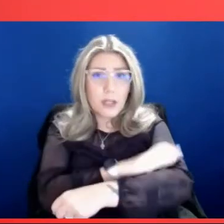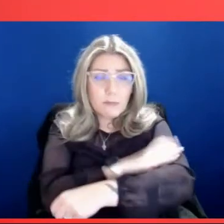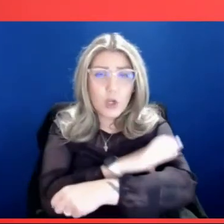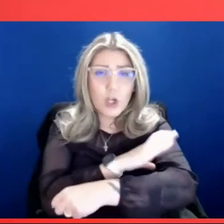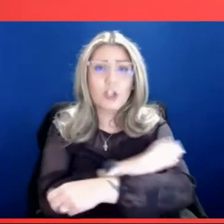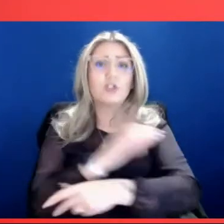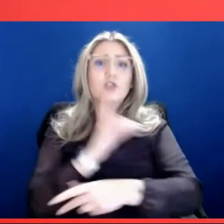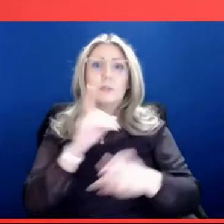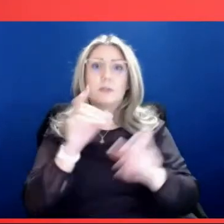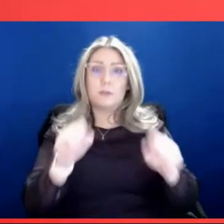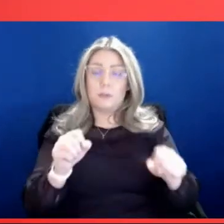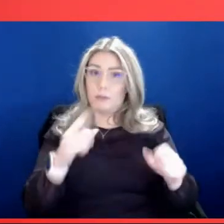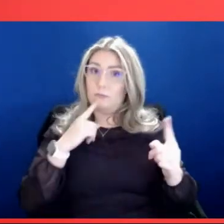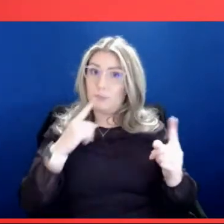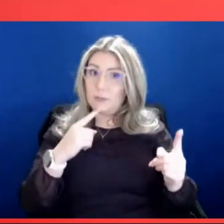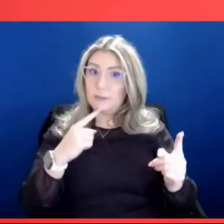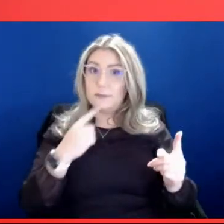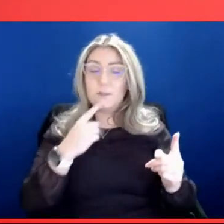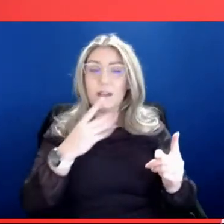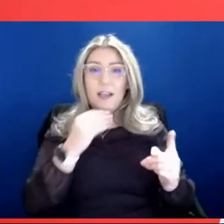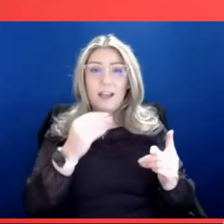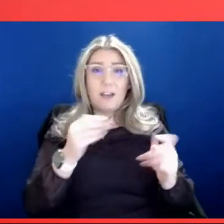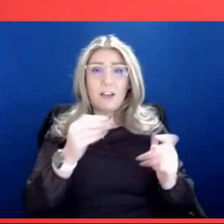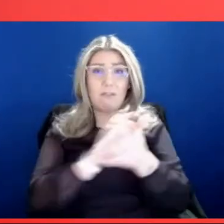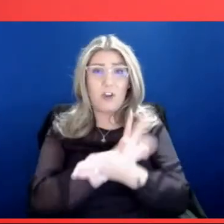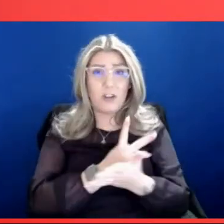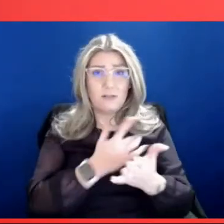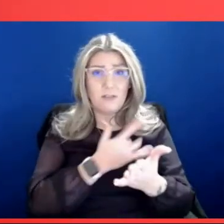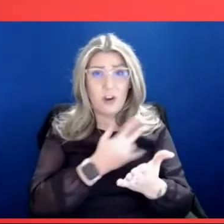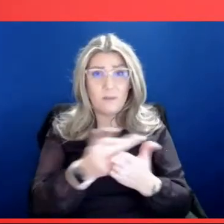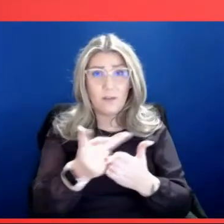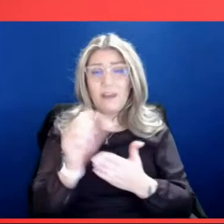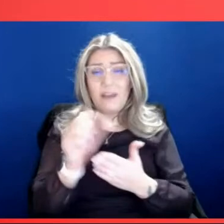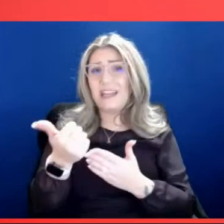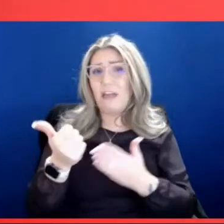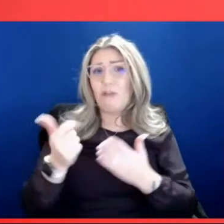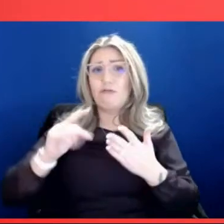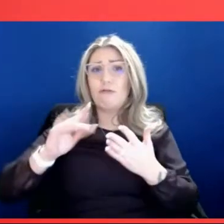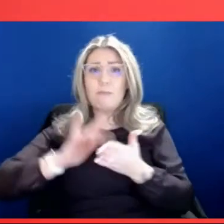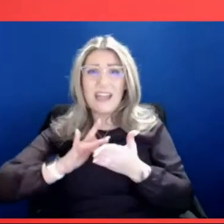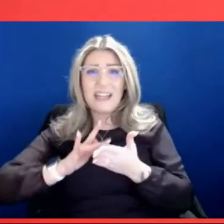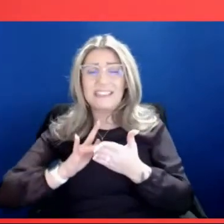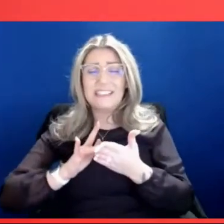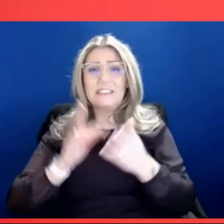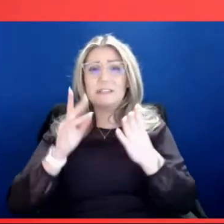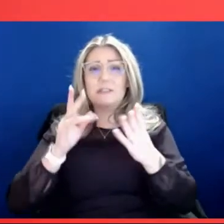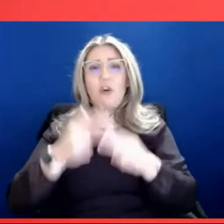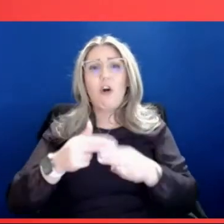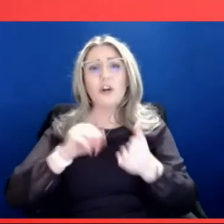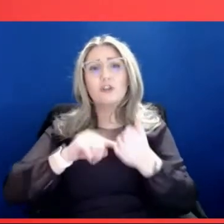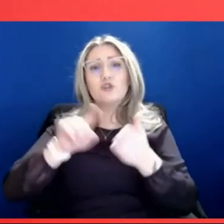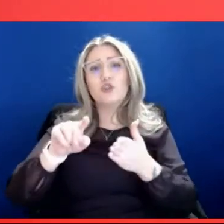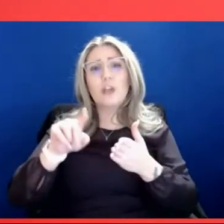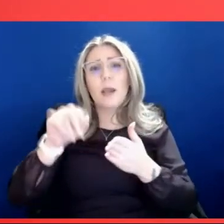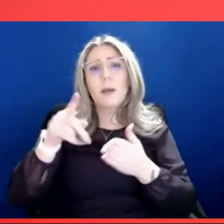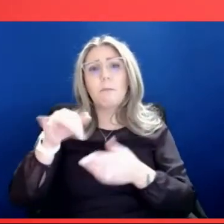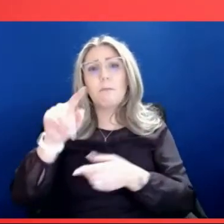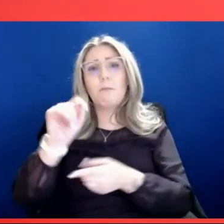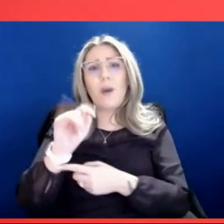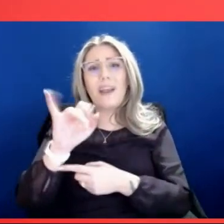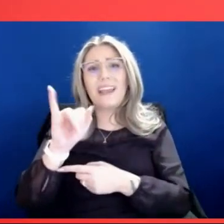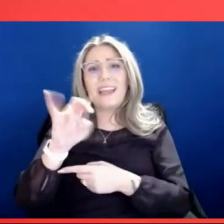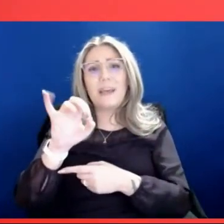dramatic and cause heart failure, and another type of drug called a checkpoint inhibitor that has about a 2% chance of